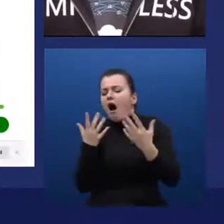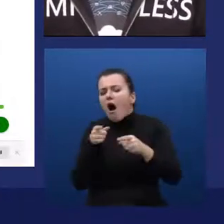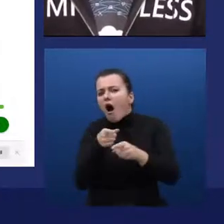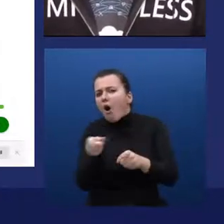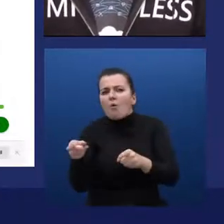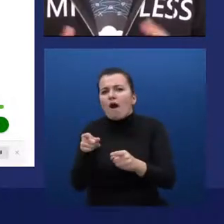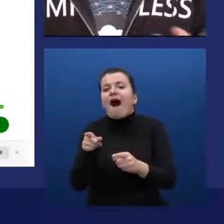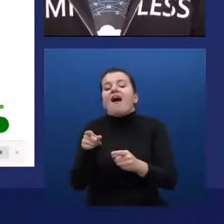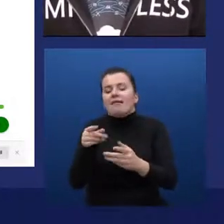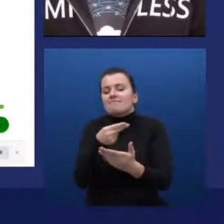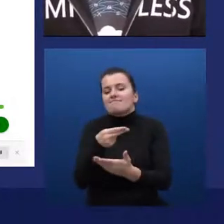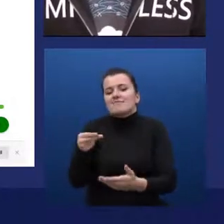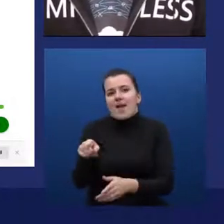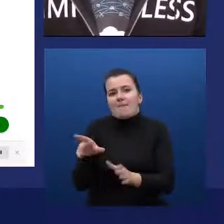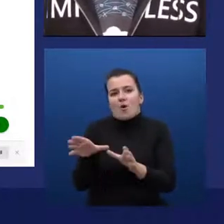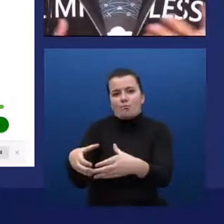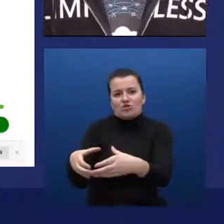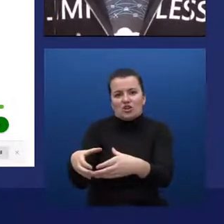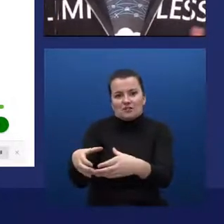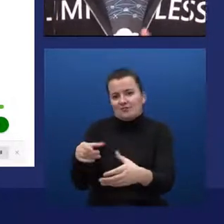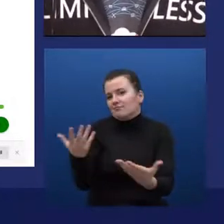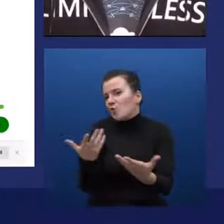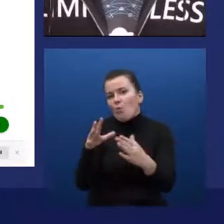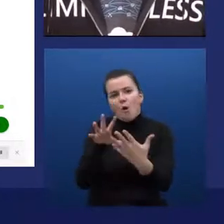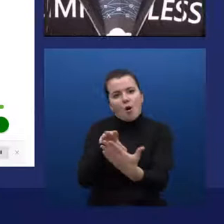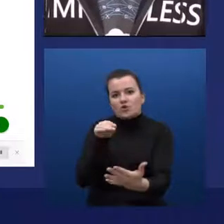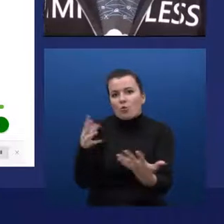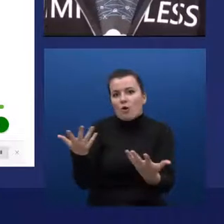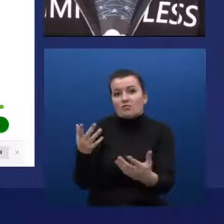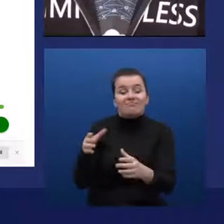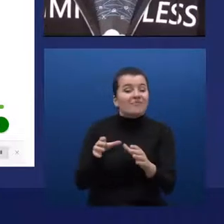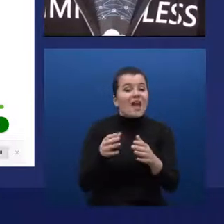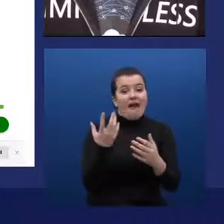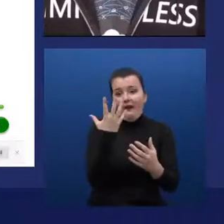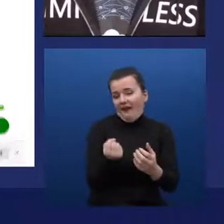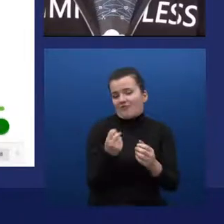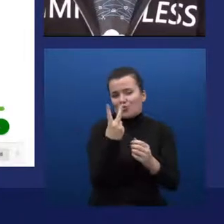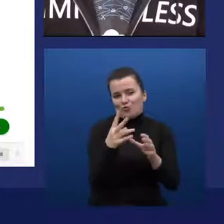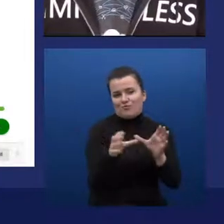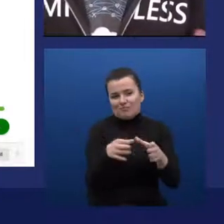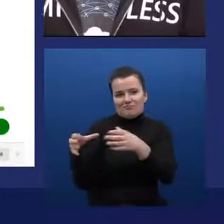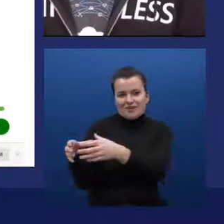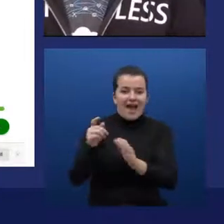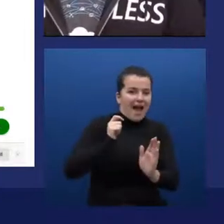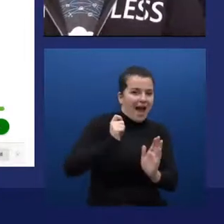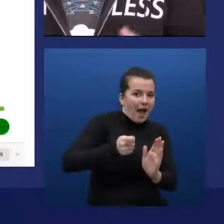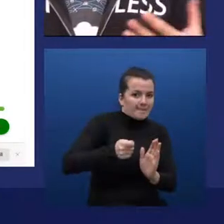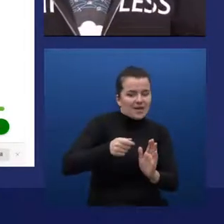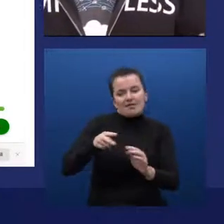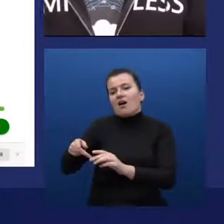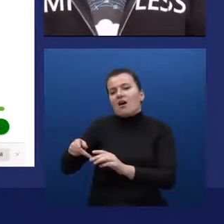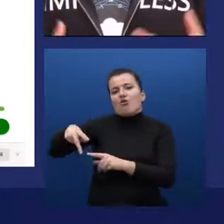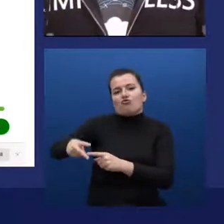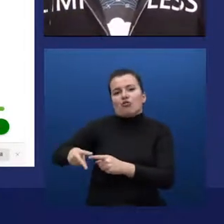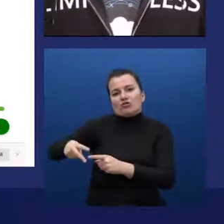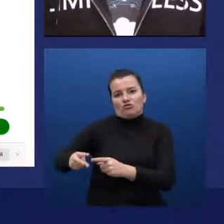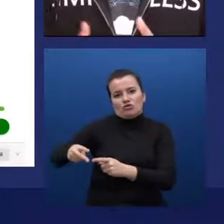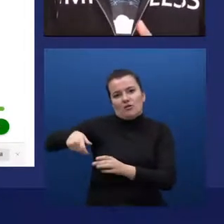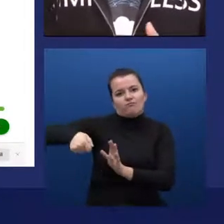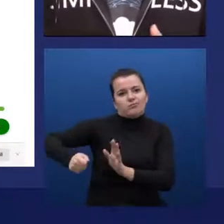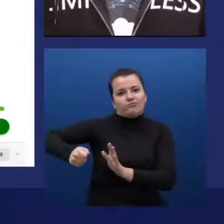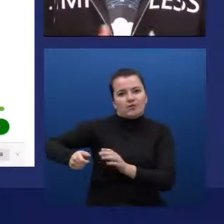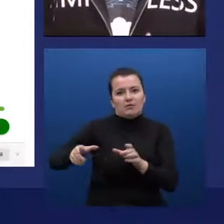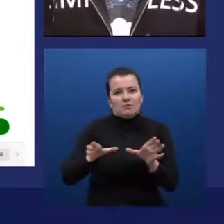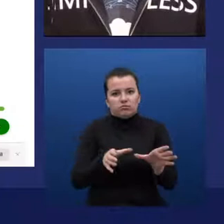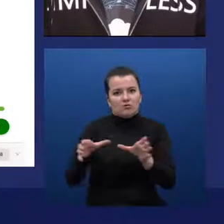that have been inputted and labeled as a hammer and a wrench, and to have the ability to then come back with this is of what you've